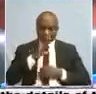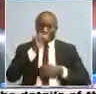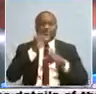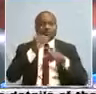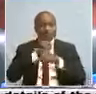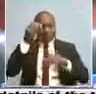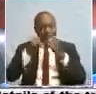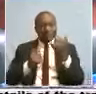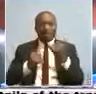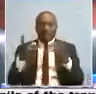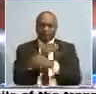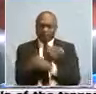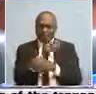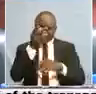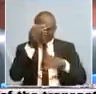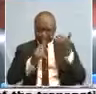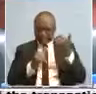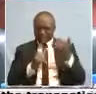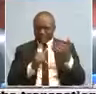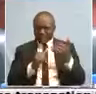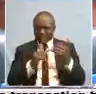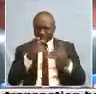last part. I missed the last part.